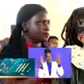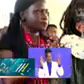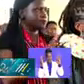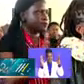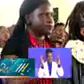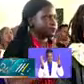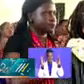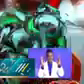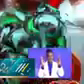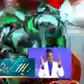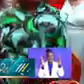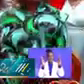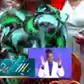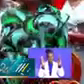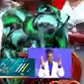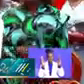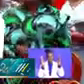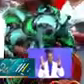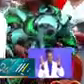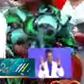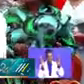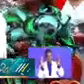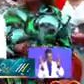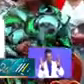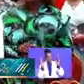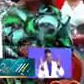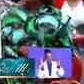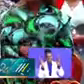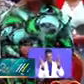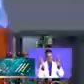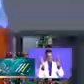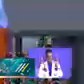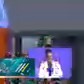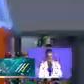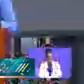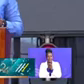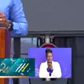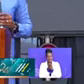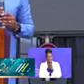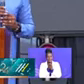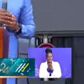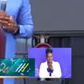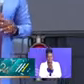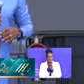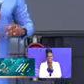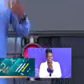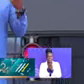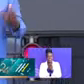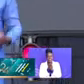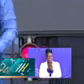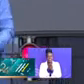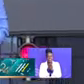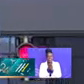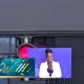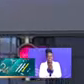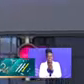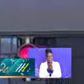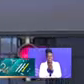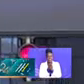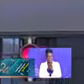hallelujah hallelujah amen now this is what I want to share